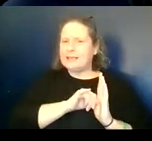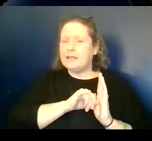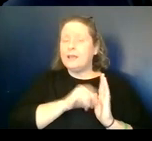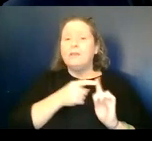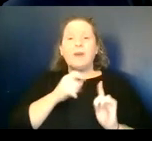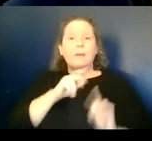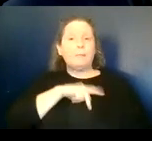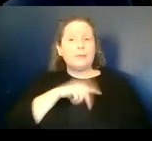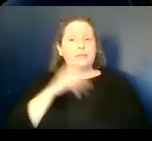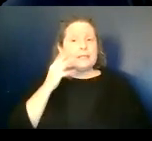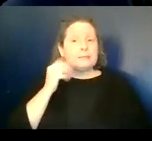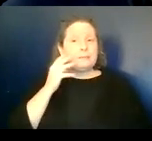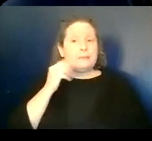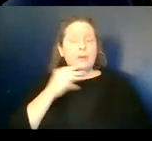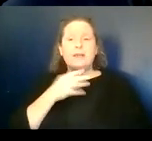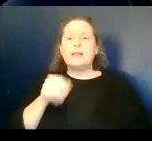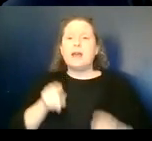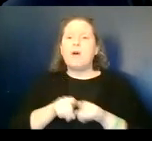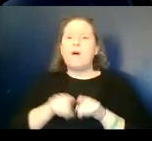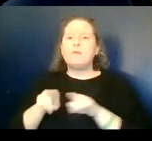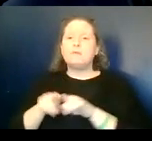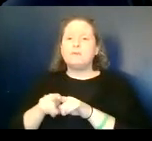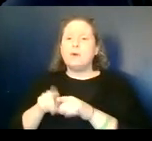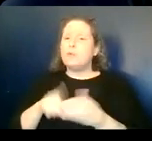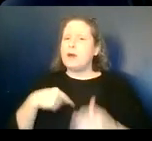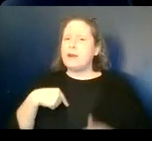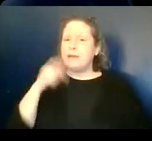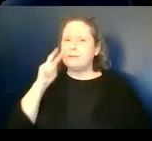also from what I have seen,